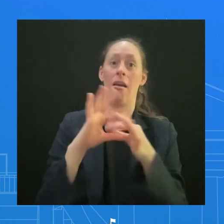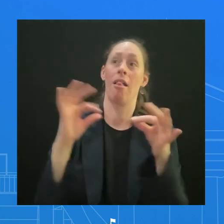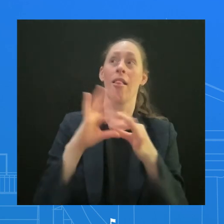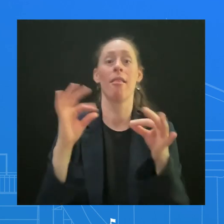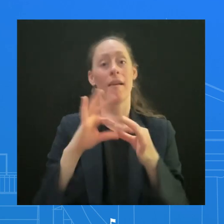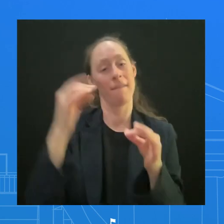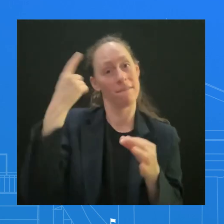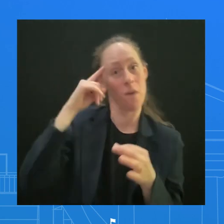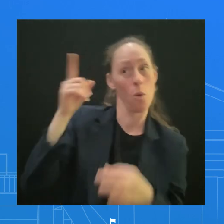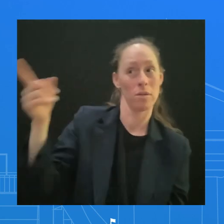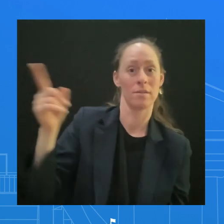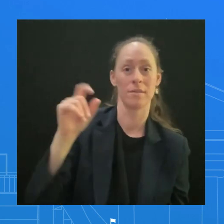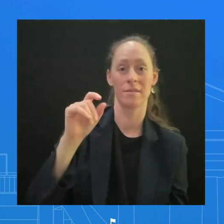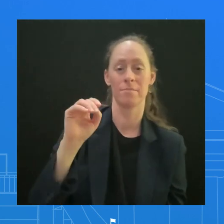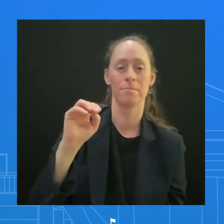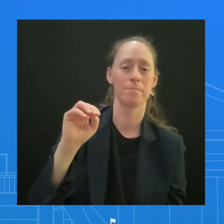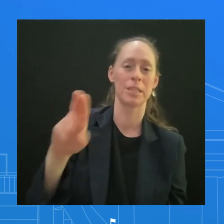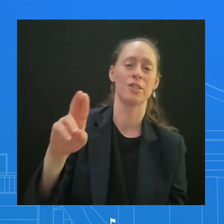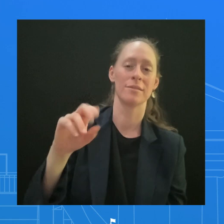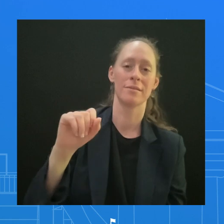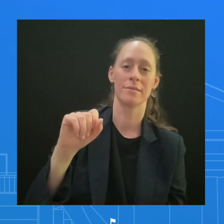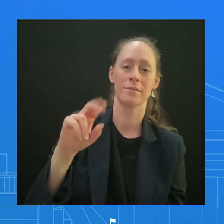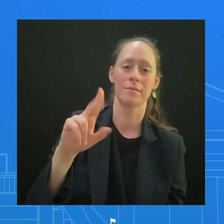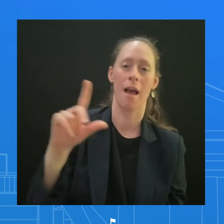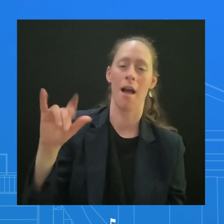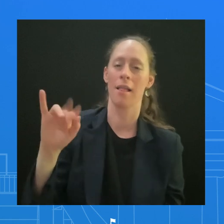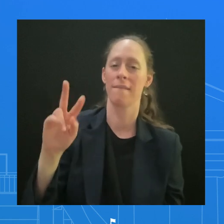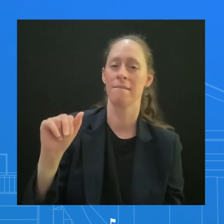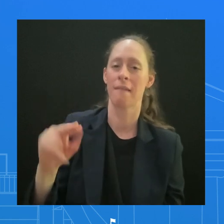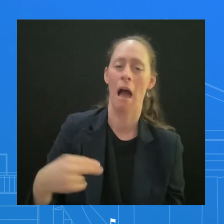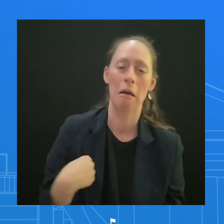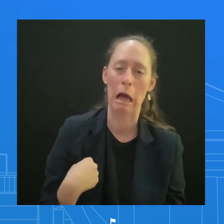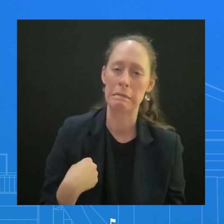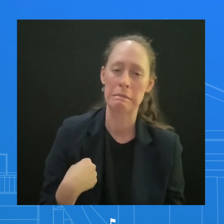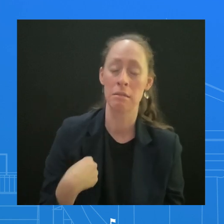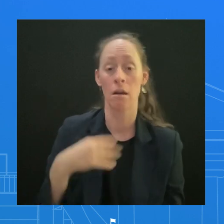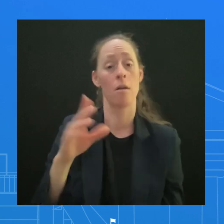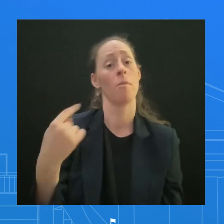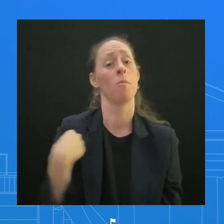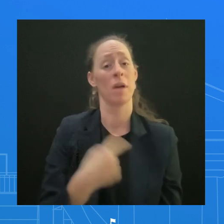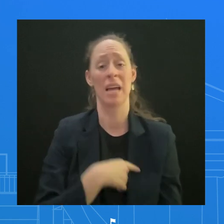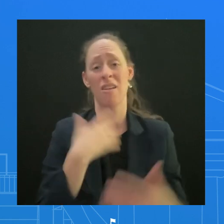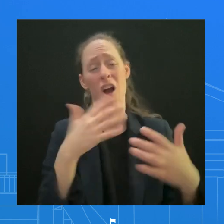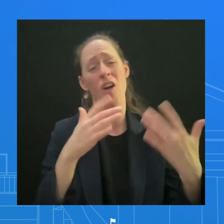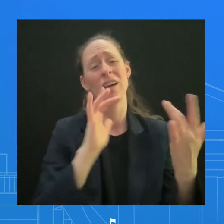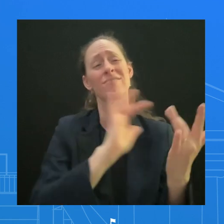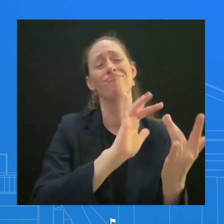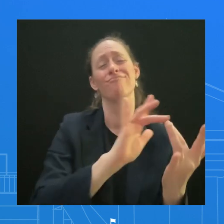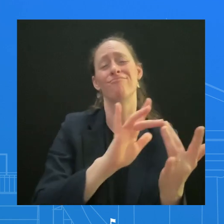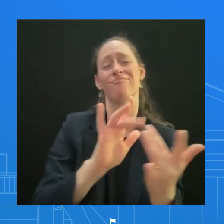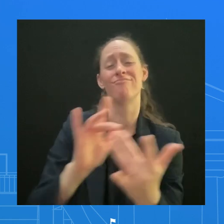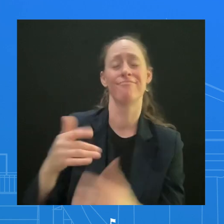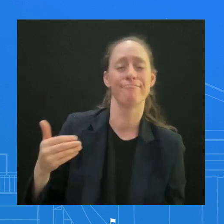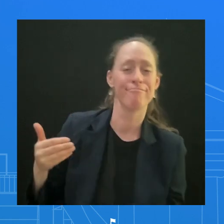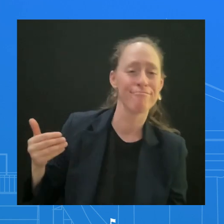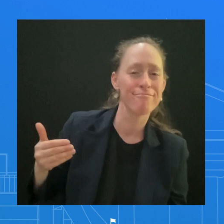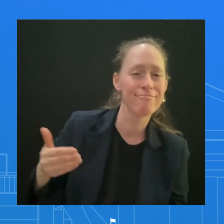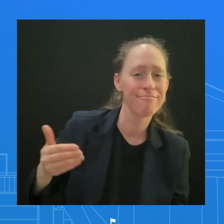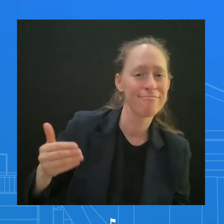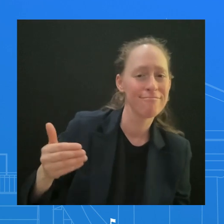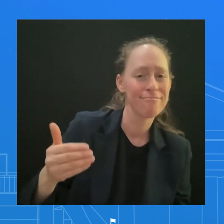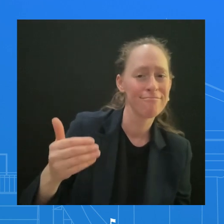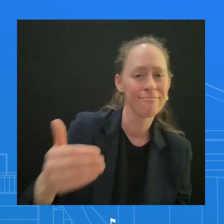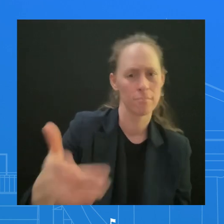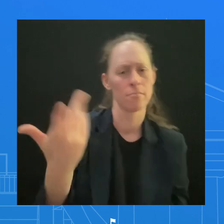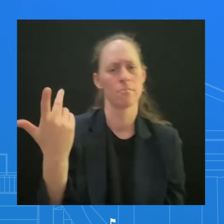the Ukrainians and with our allies and partners about trying to seek a just peace and to discuss the peace principles around that. We'll continue to do